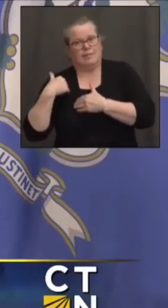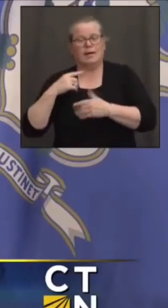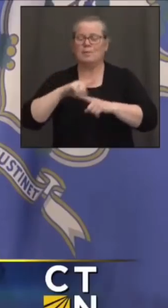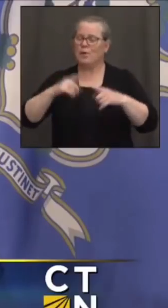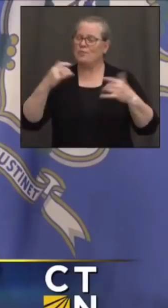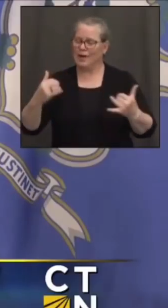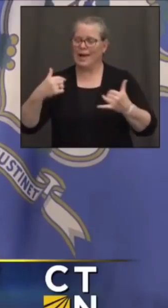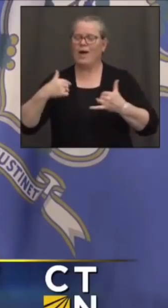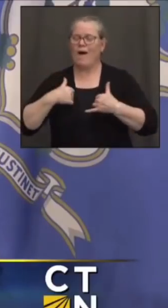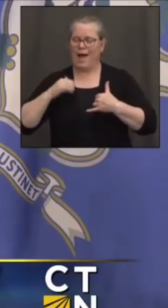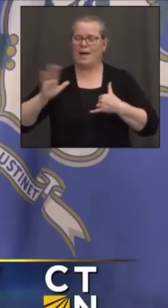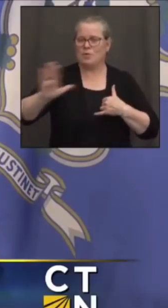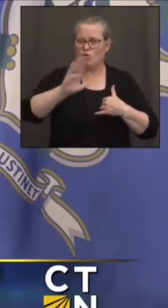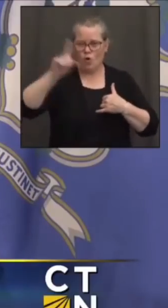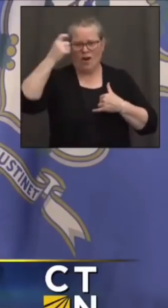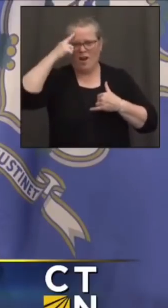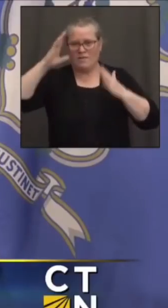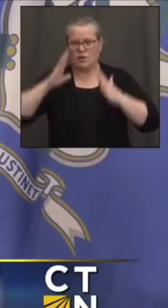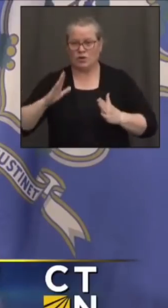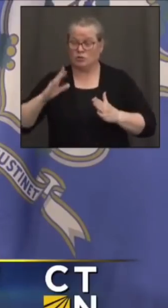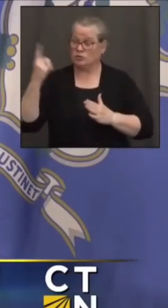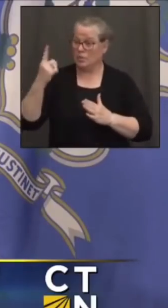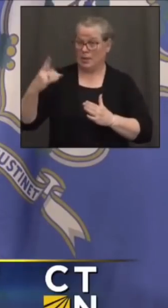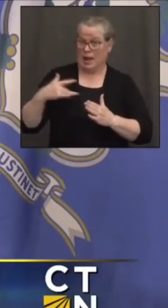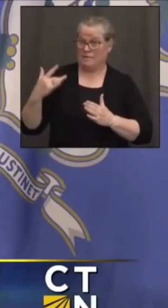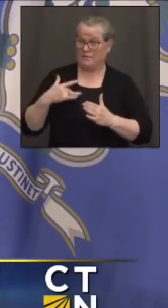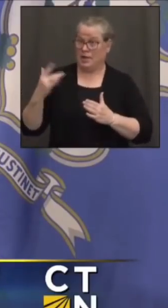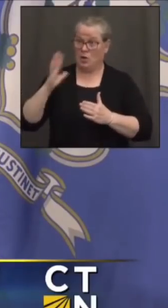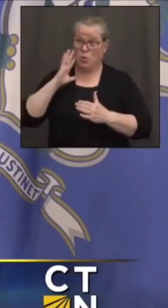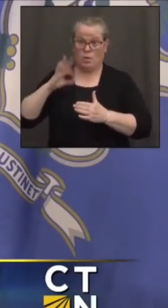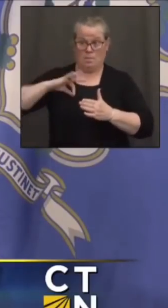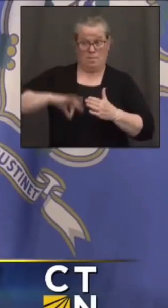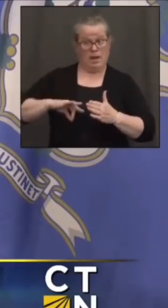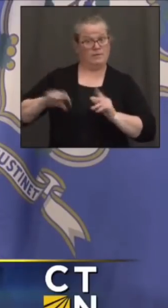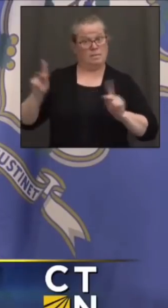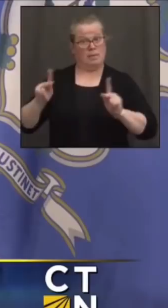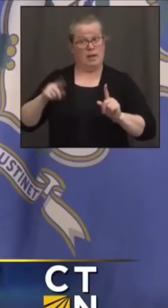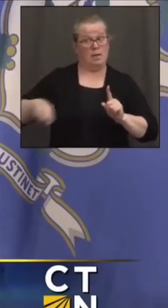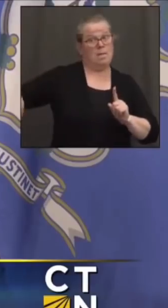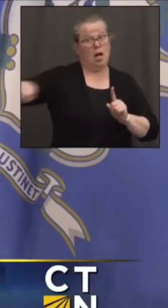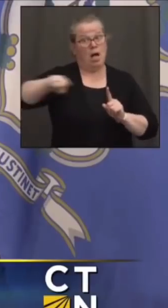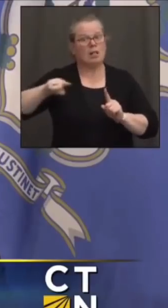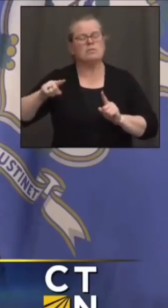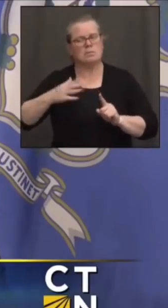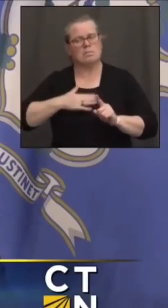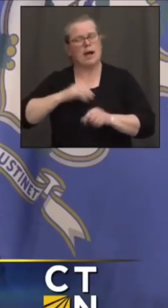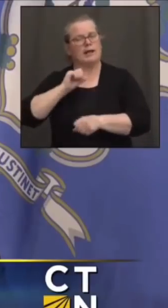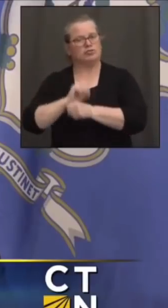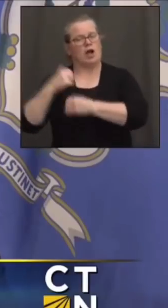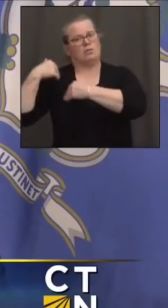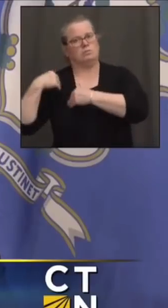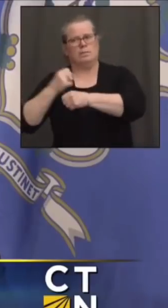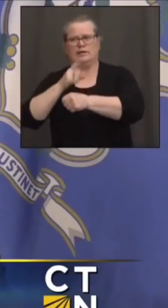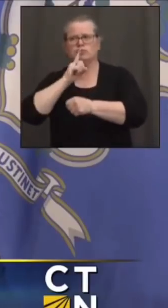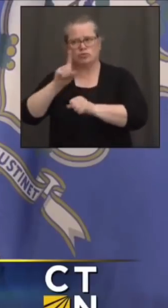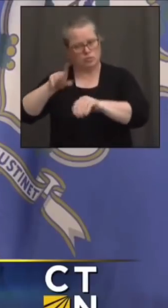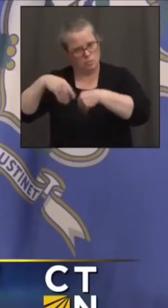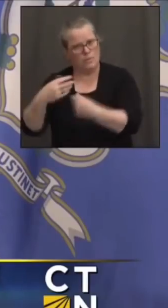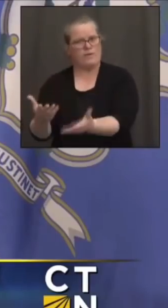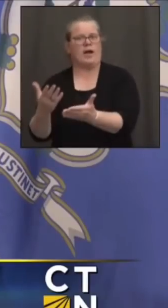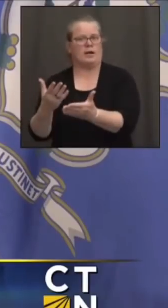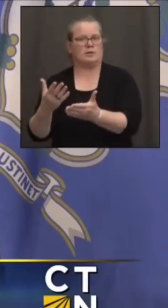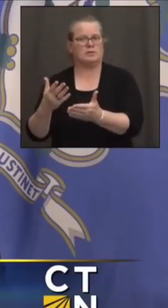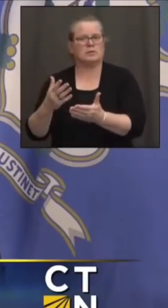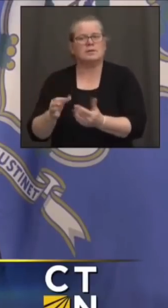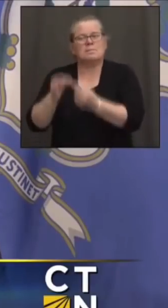that I find a way to pay for something that I think will really pay benefits, especially for folks who are most disadvantaged when it comes to getting health